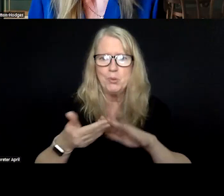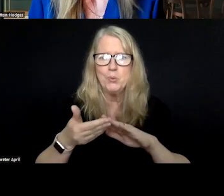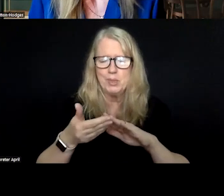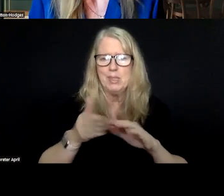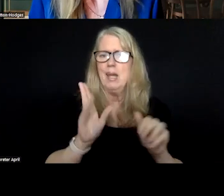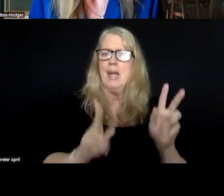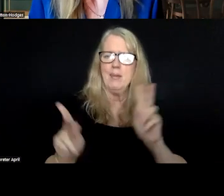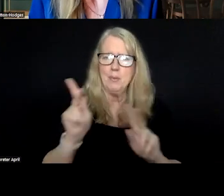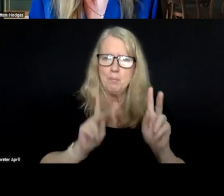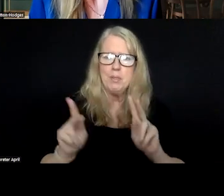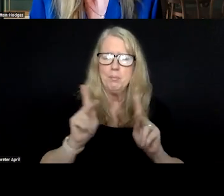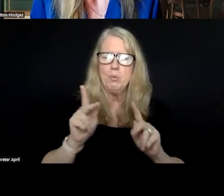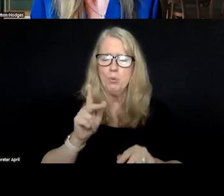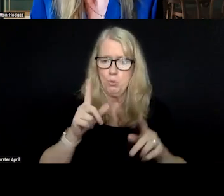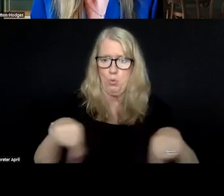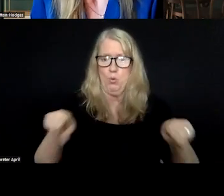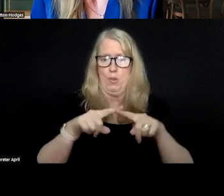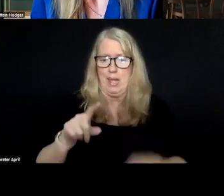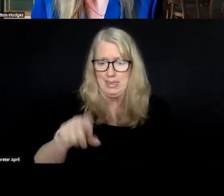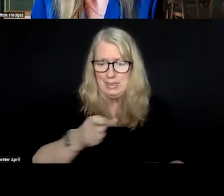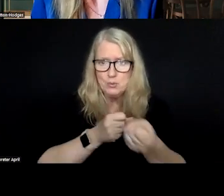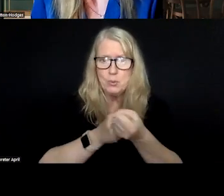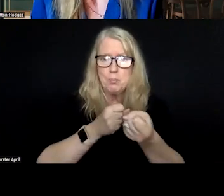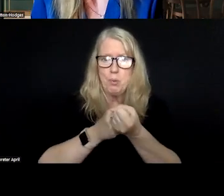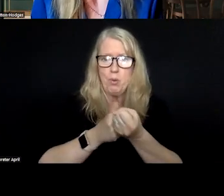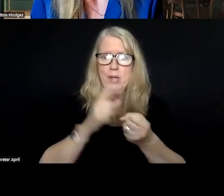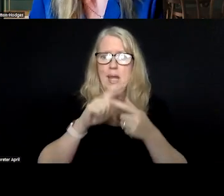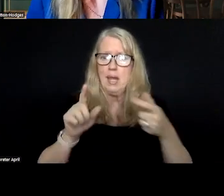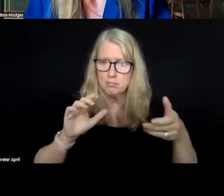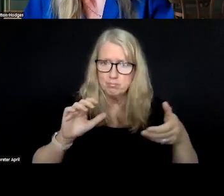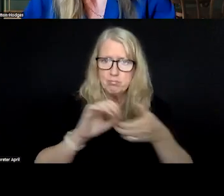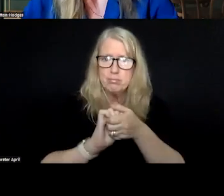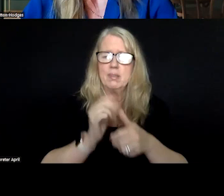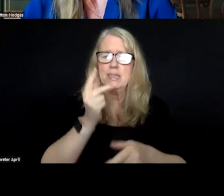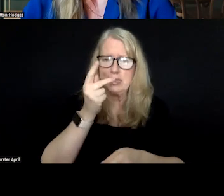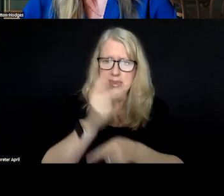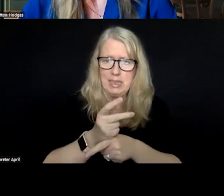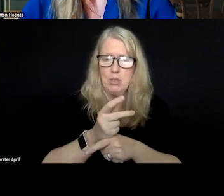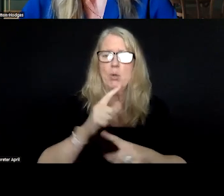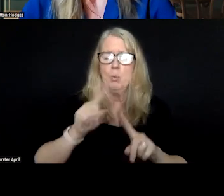of people who does need support and linkage to care when